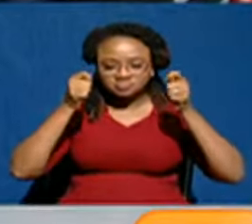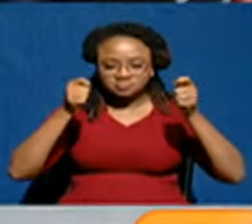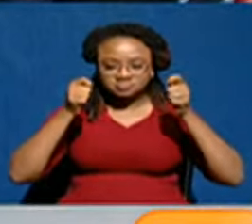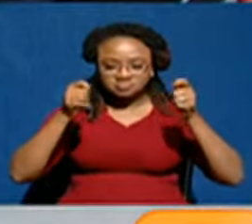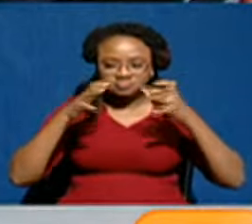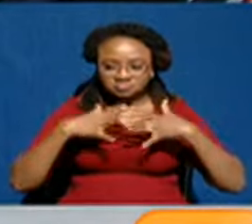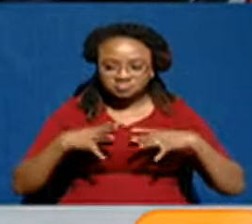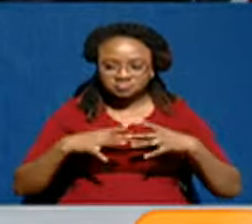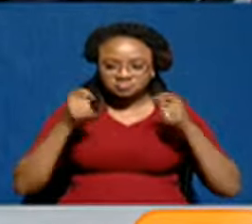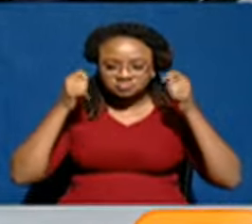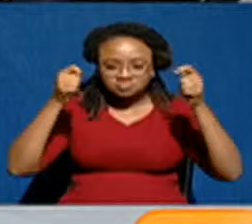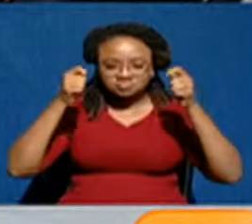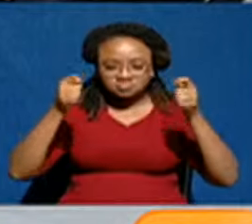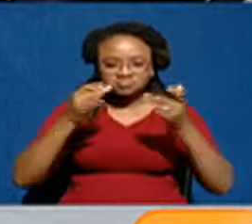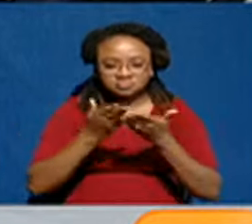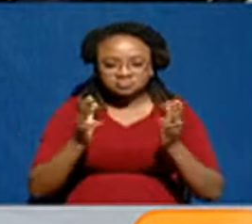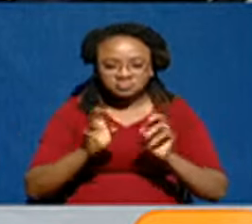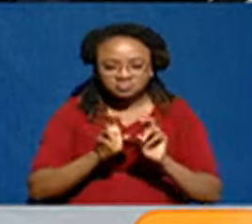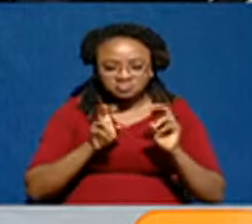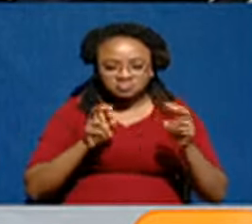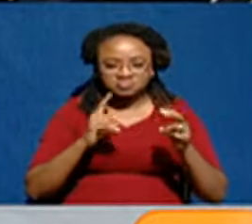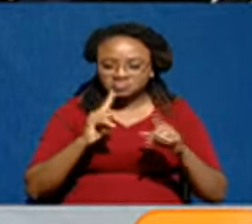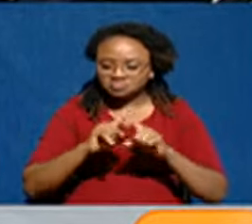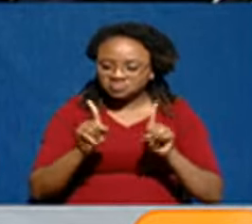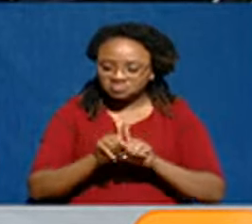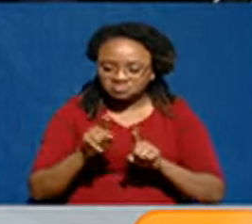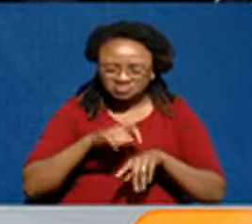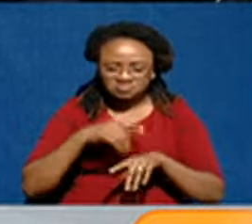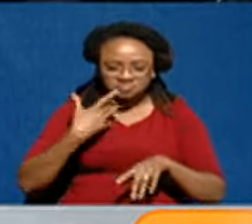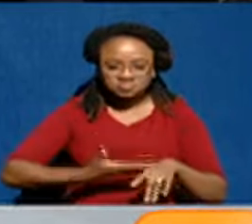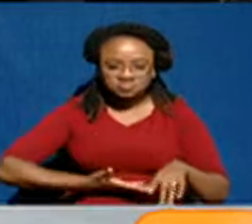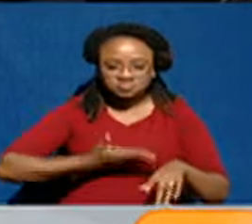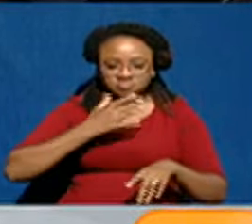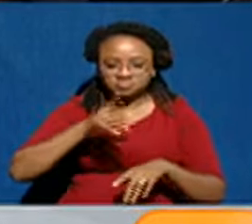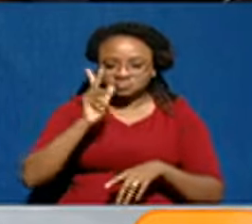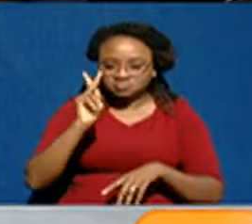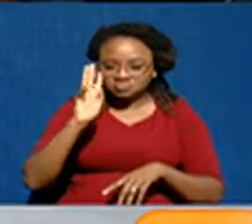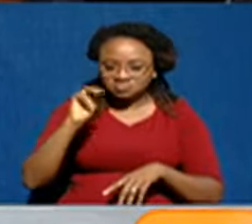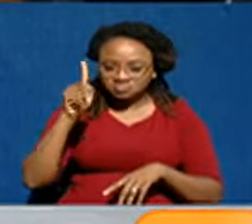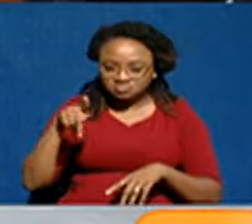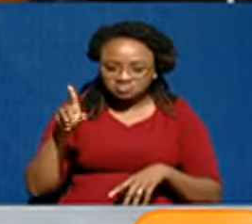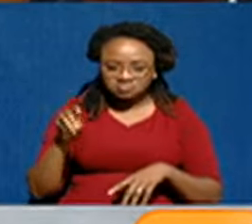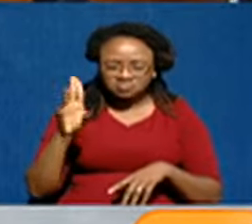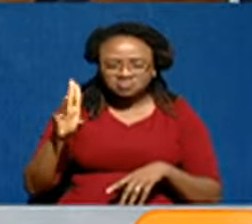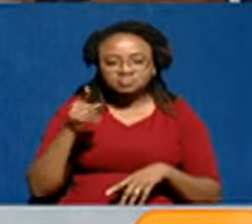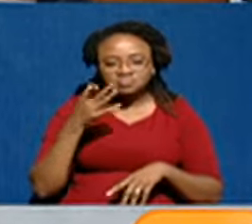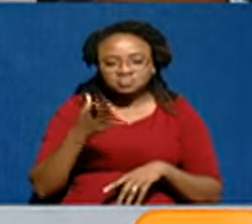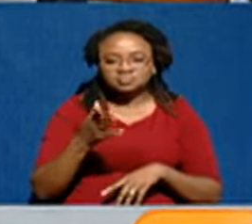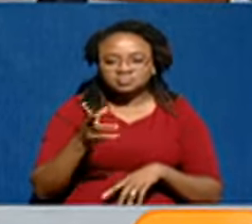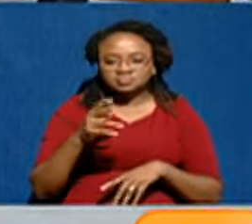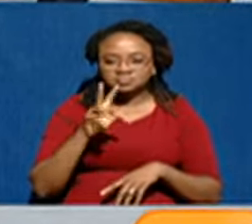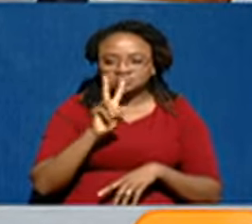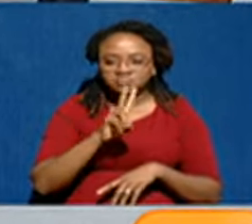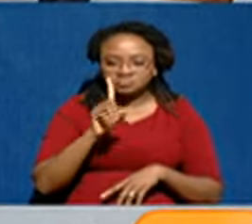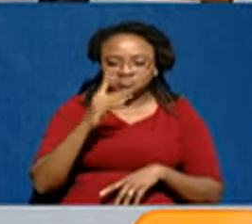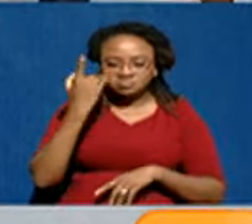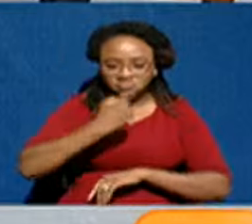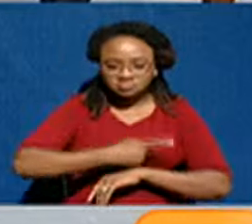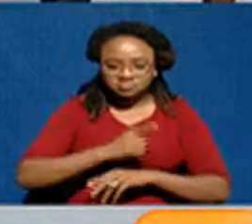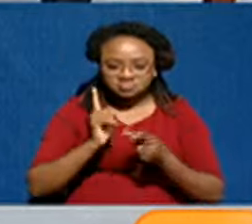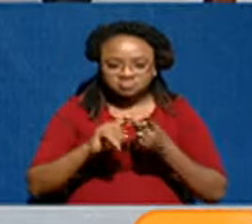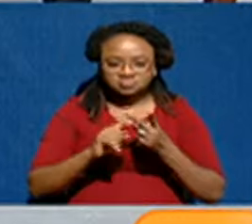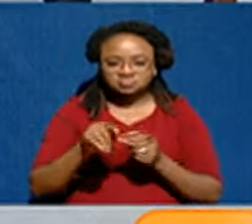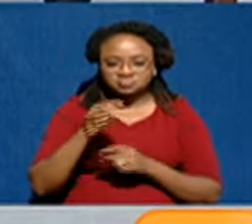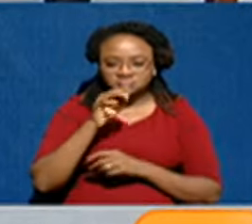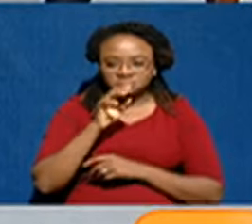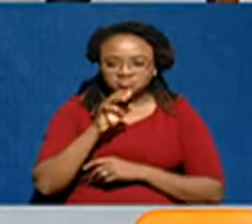are on the bench and they are agitating. Imagine, the KMPDU is in its 21st day. The Kenya Clinical Workers,